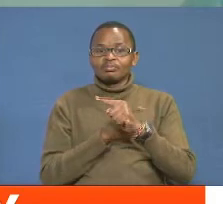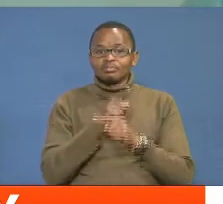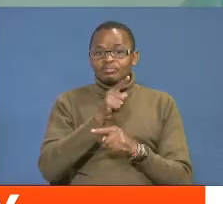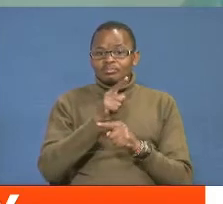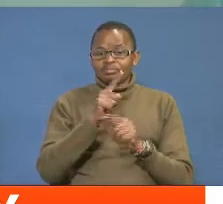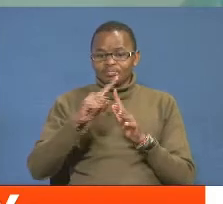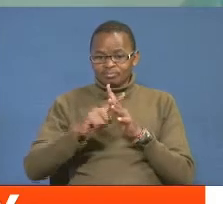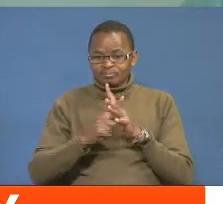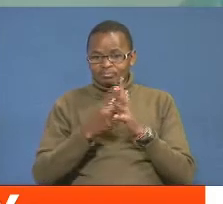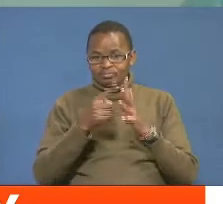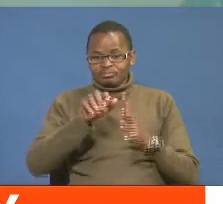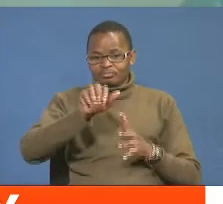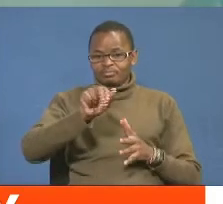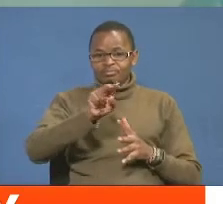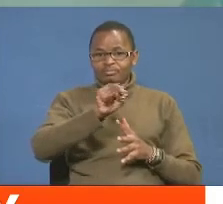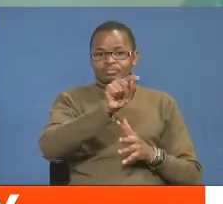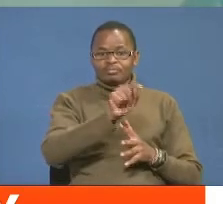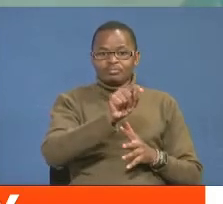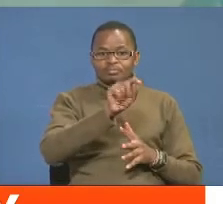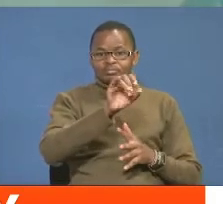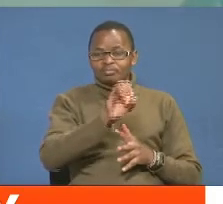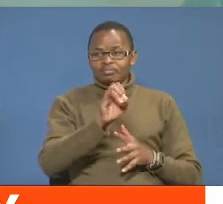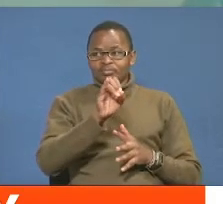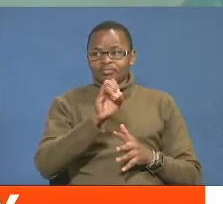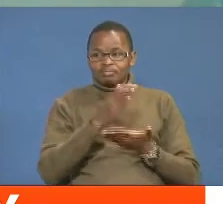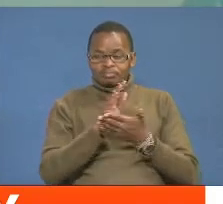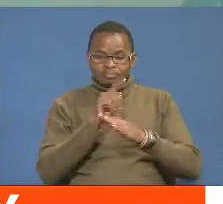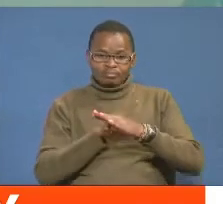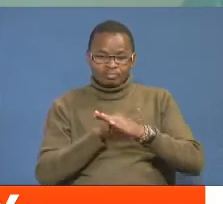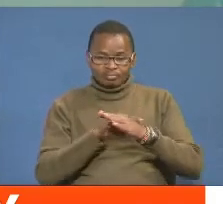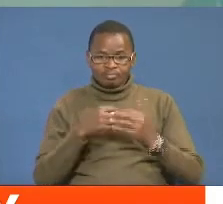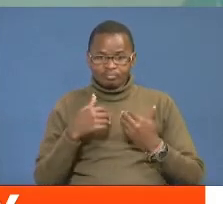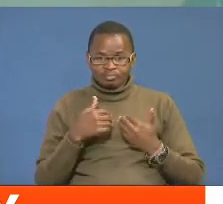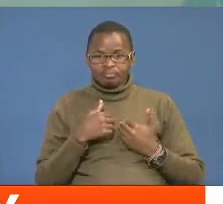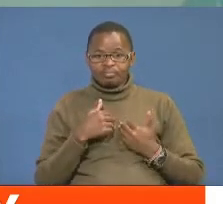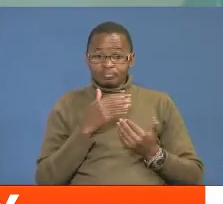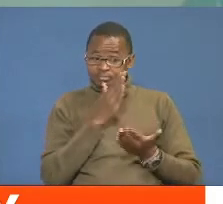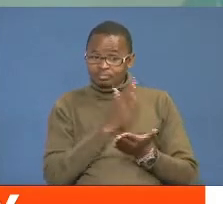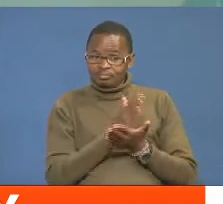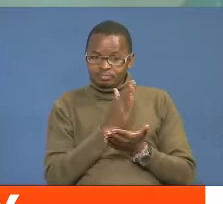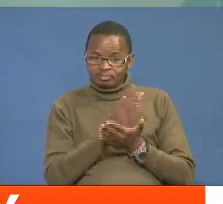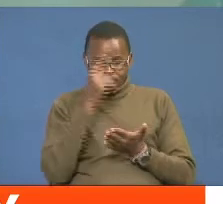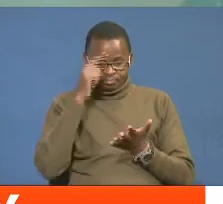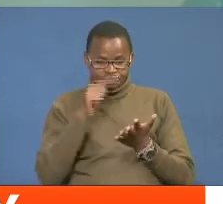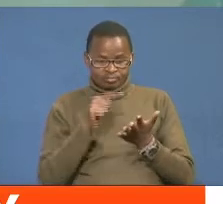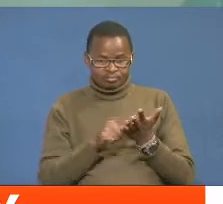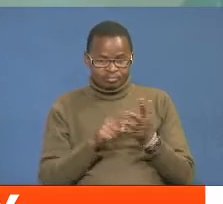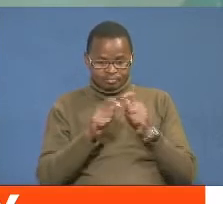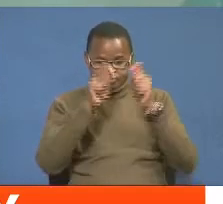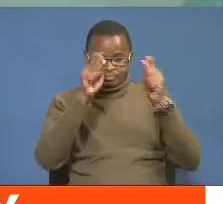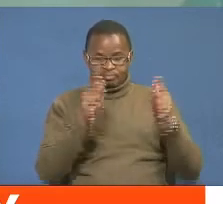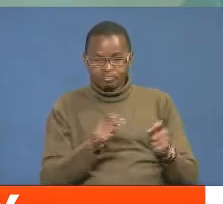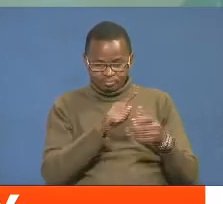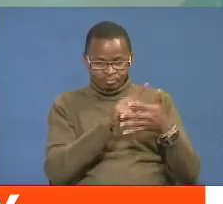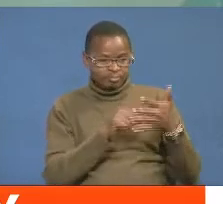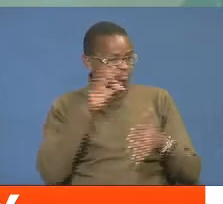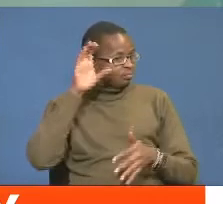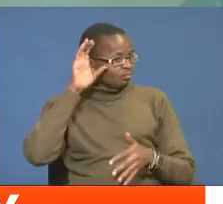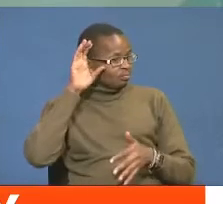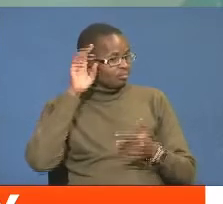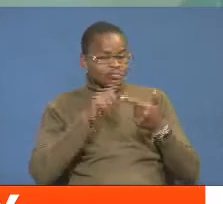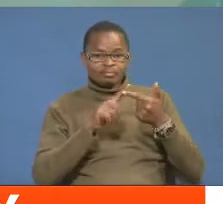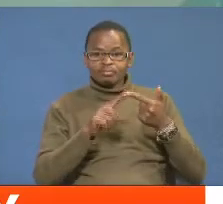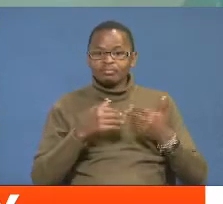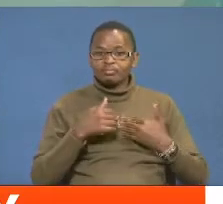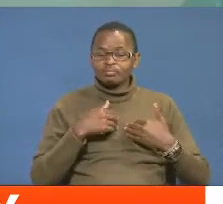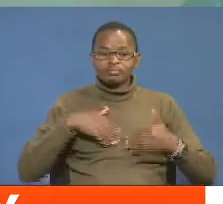of anti-vaccines. And, you know, sometimes they have some valid points that they can bring on the table, and it's mm-hmm. worth listening to them. Mm-hmm.